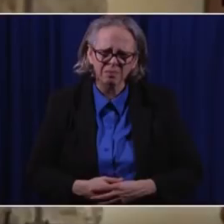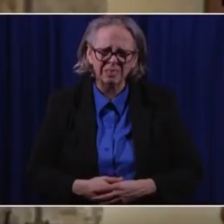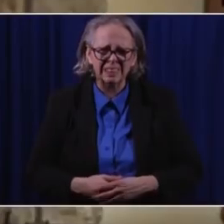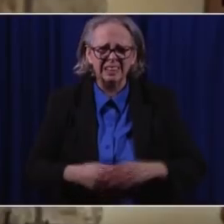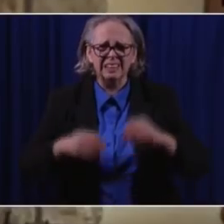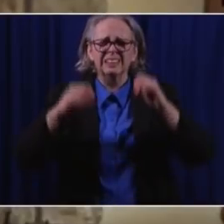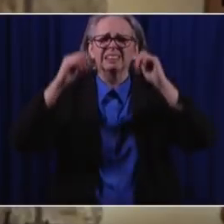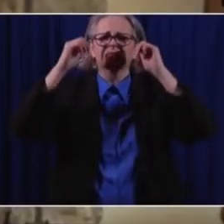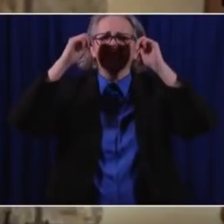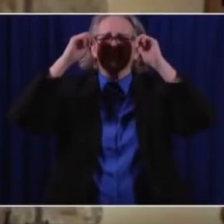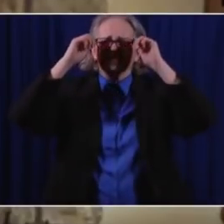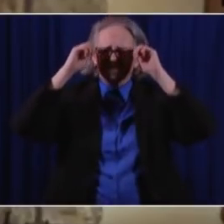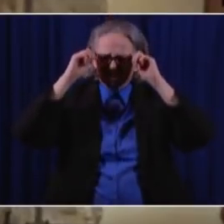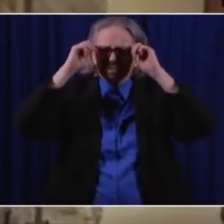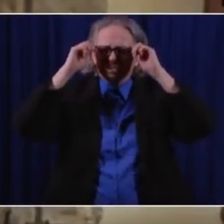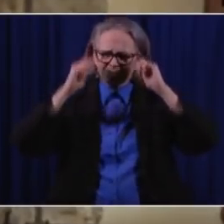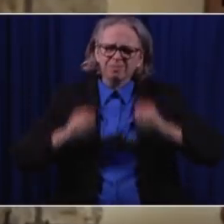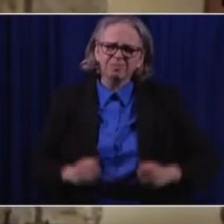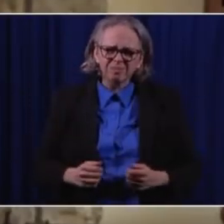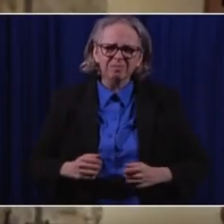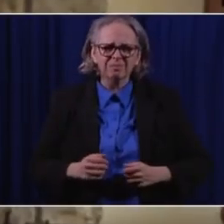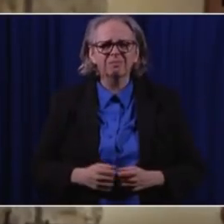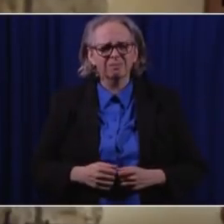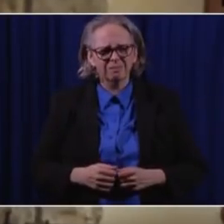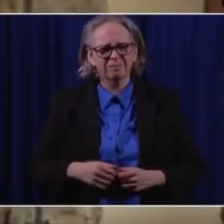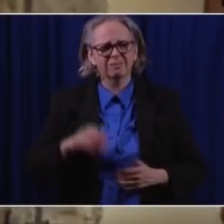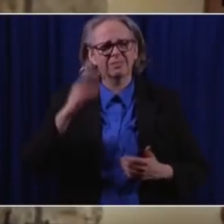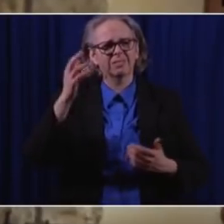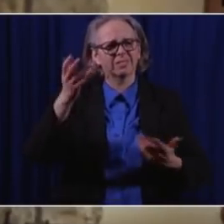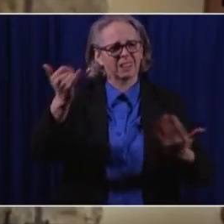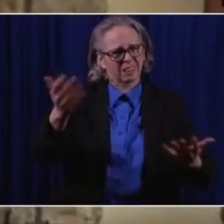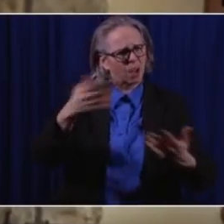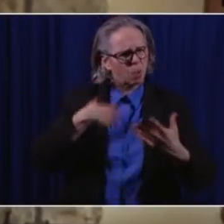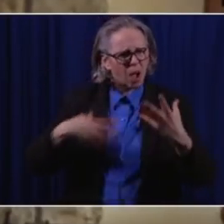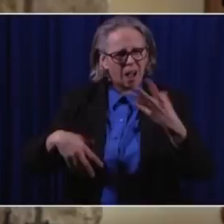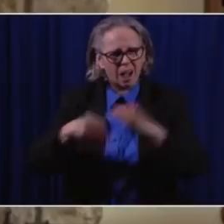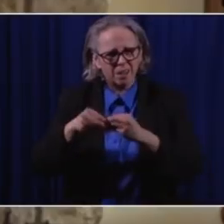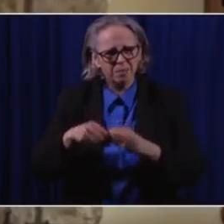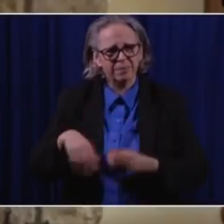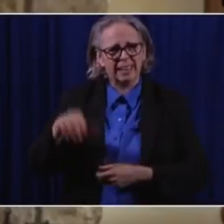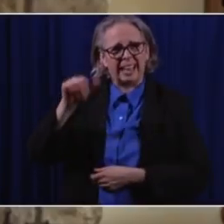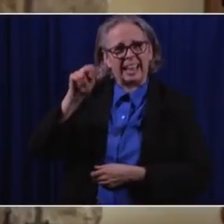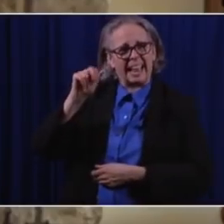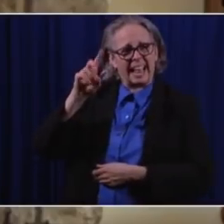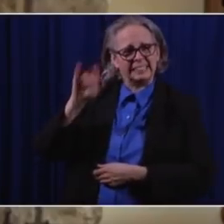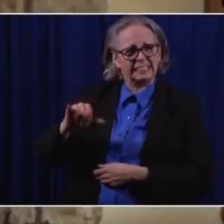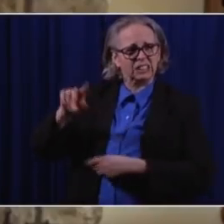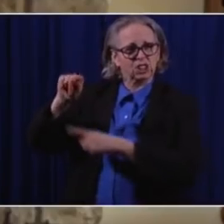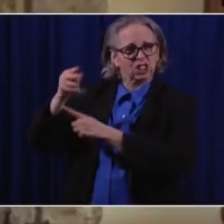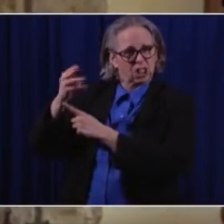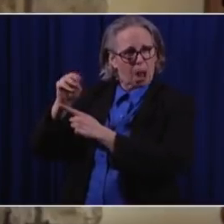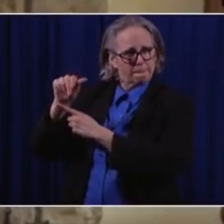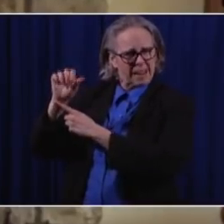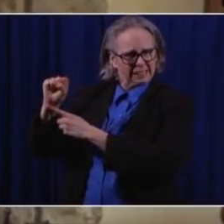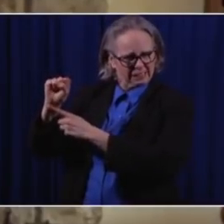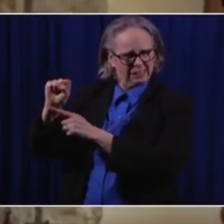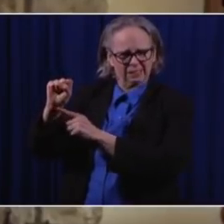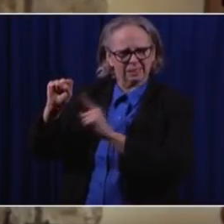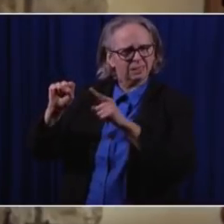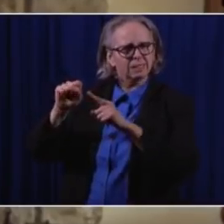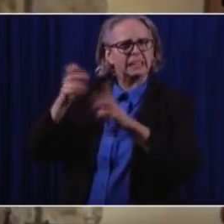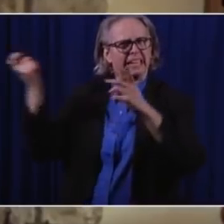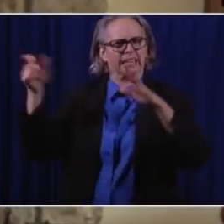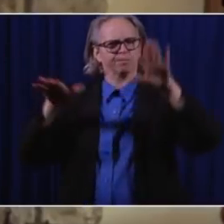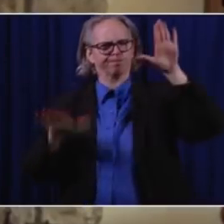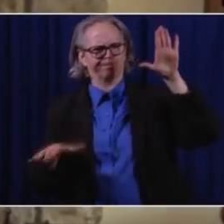I have also testimony from Andy Thomas, testimony from others that I'm not going to